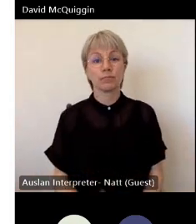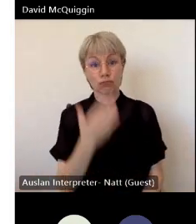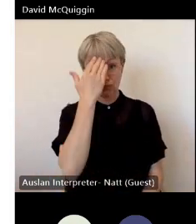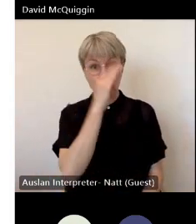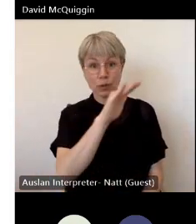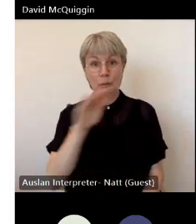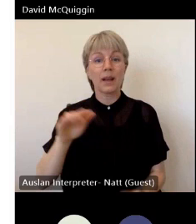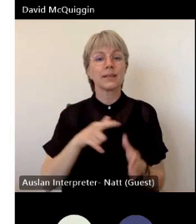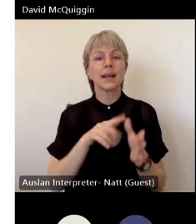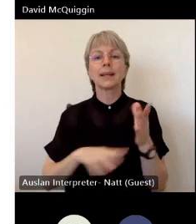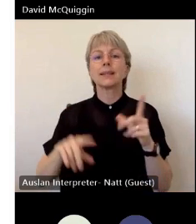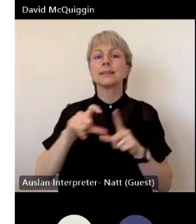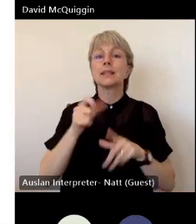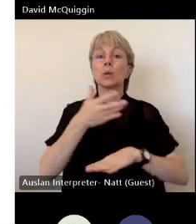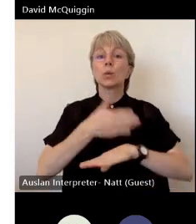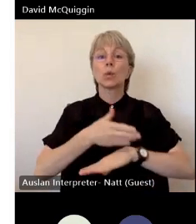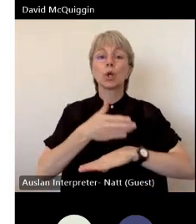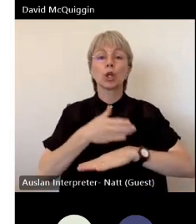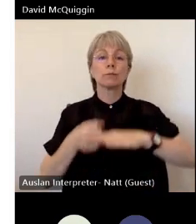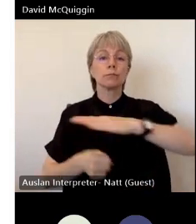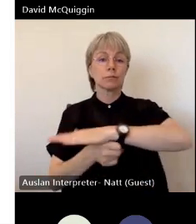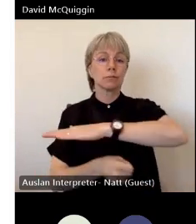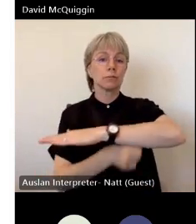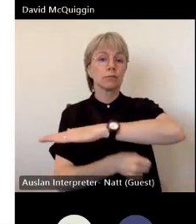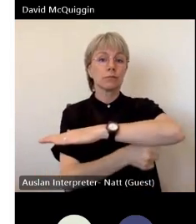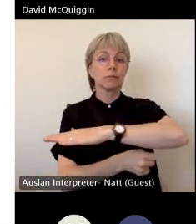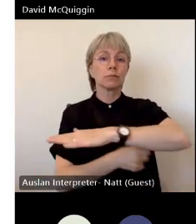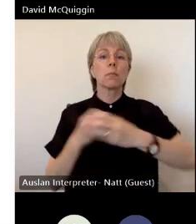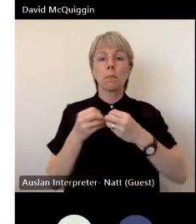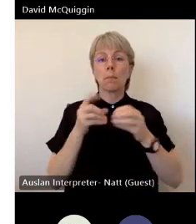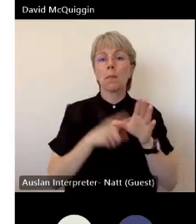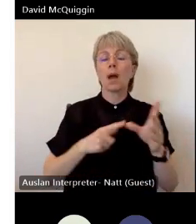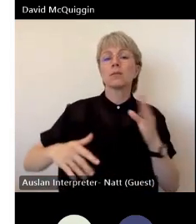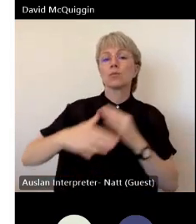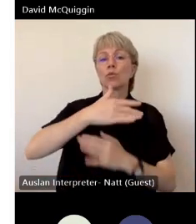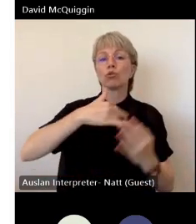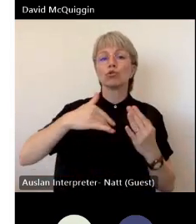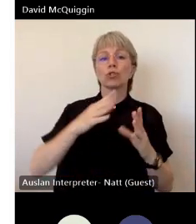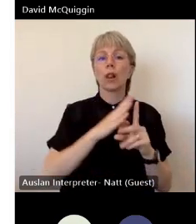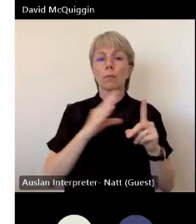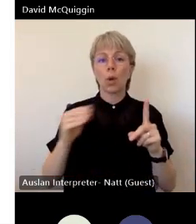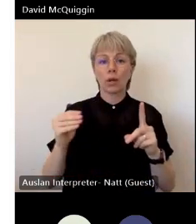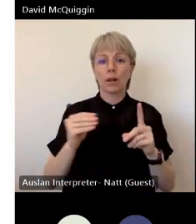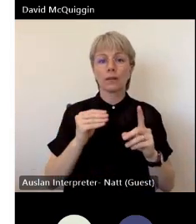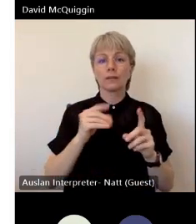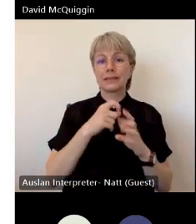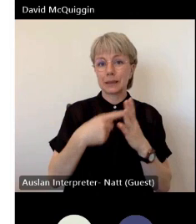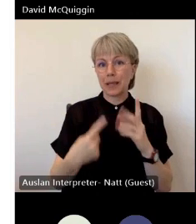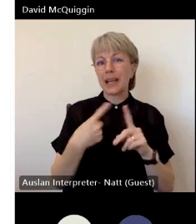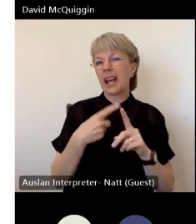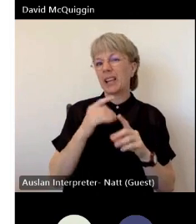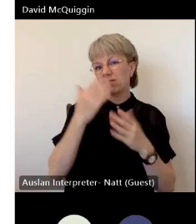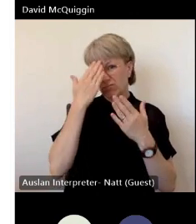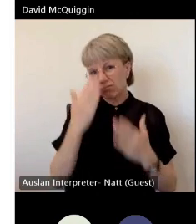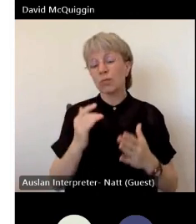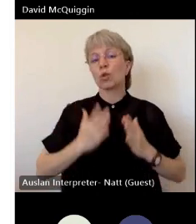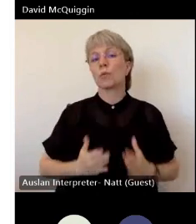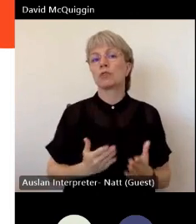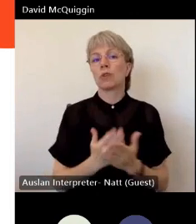A&D's work is underpinned by the social model of disability and the human rights of persons with disability.